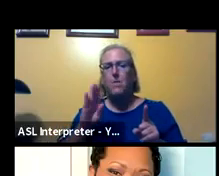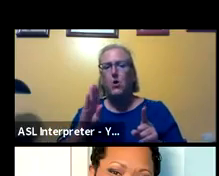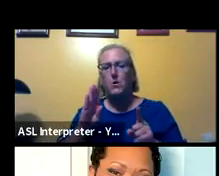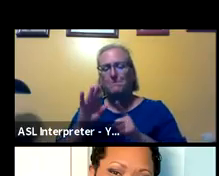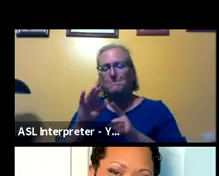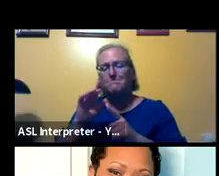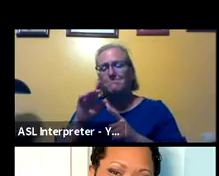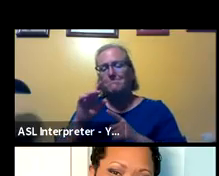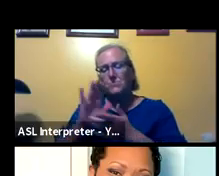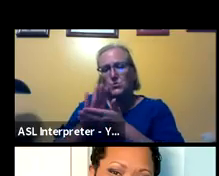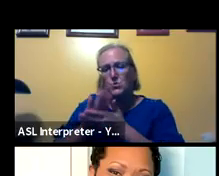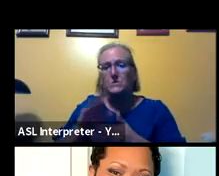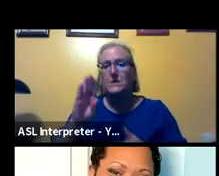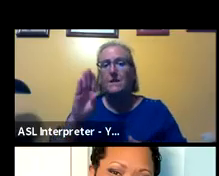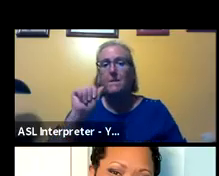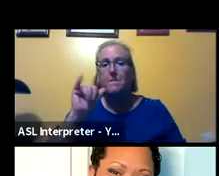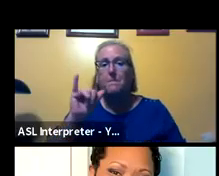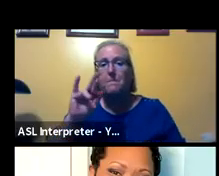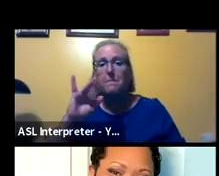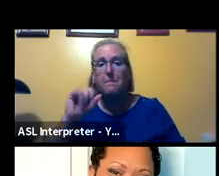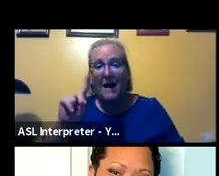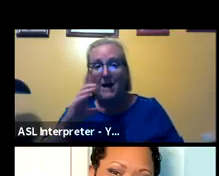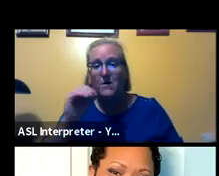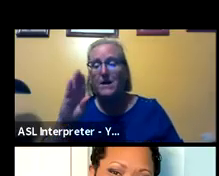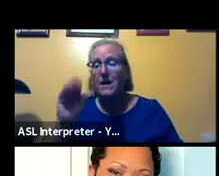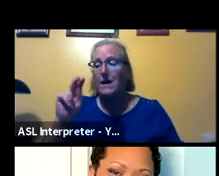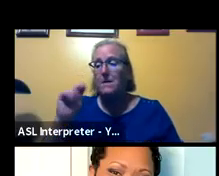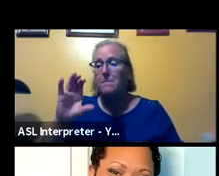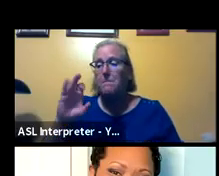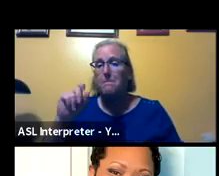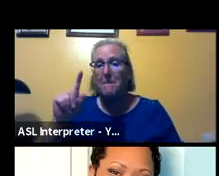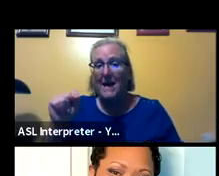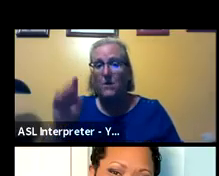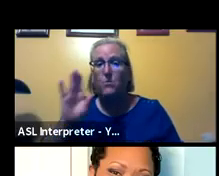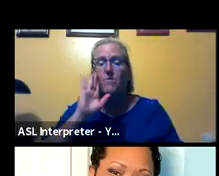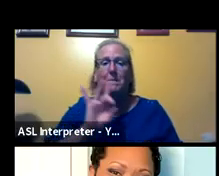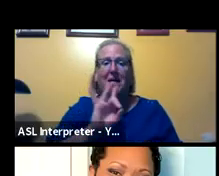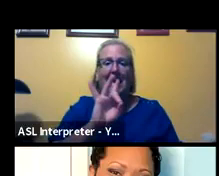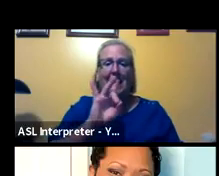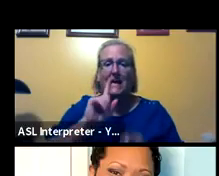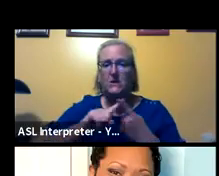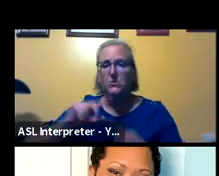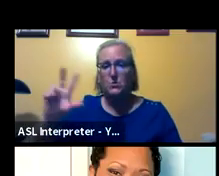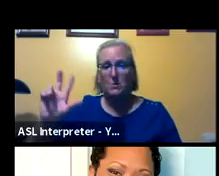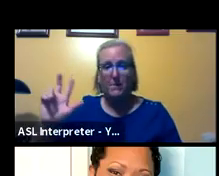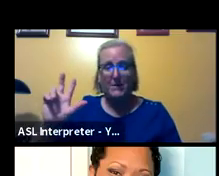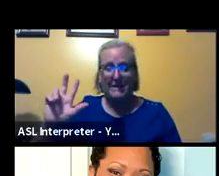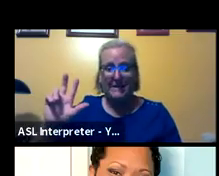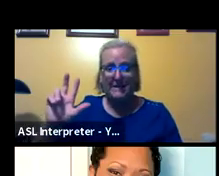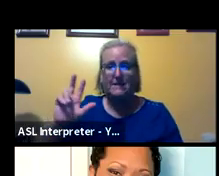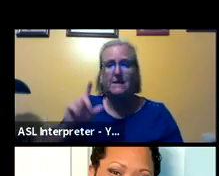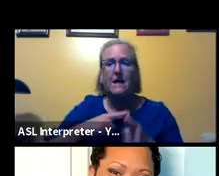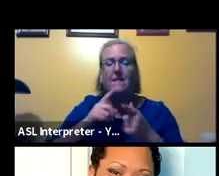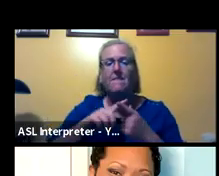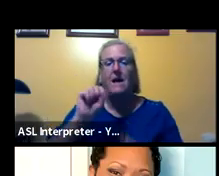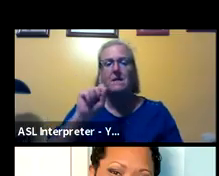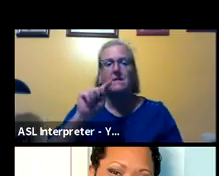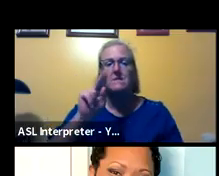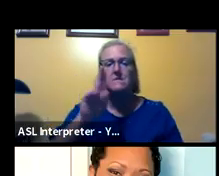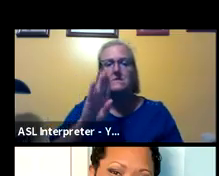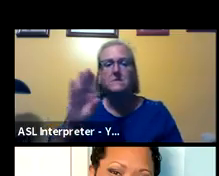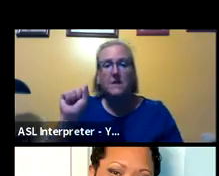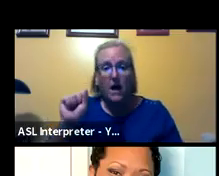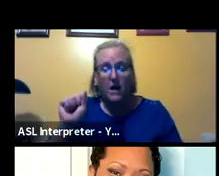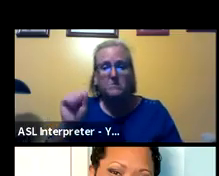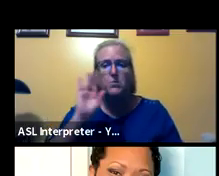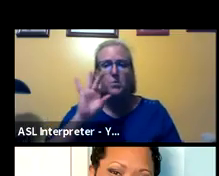Then the Bayard and Bancroft elementary schools would be 8 o'clock to 3 o'clock. And then Stubbs Early Education